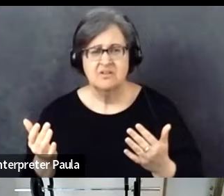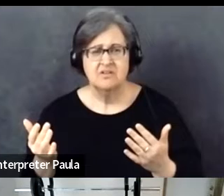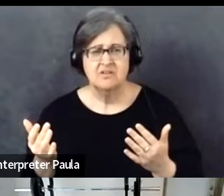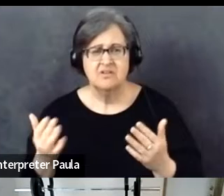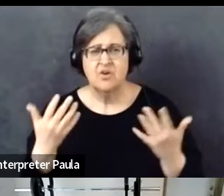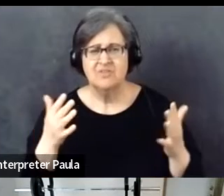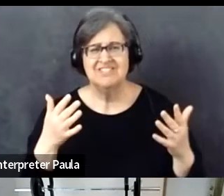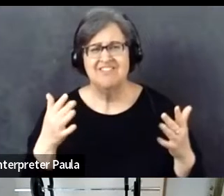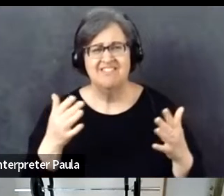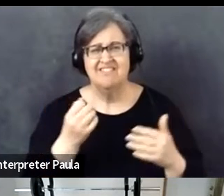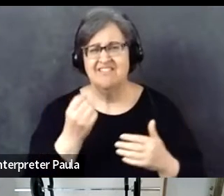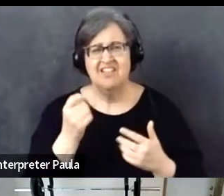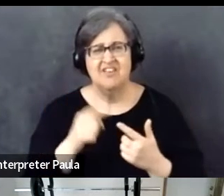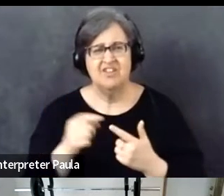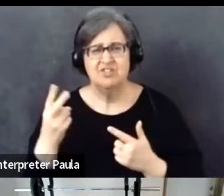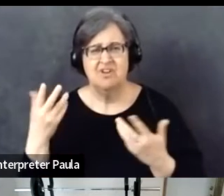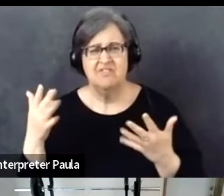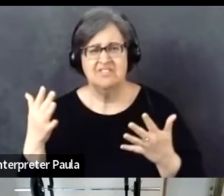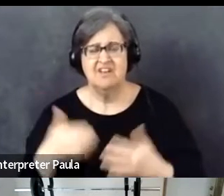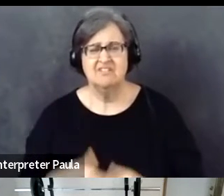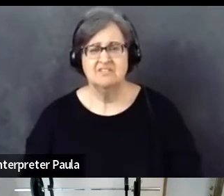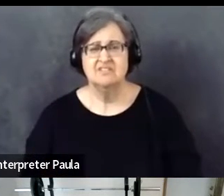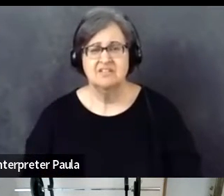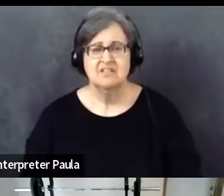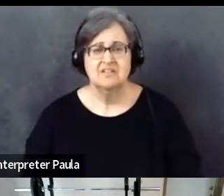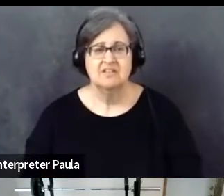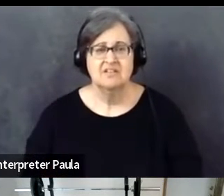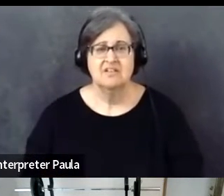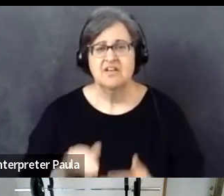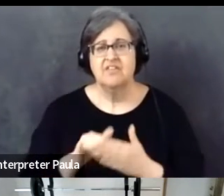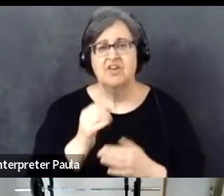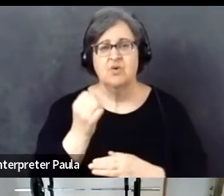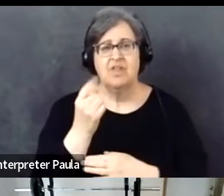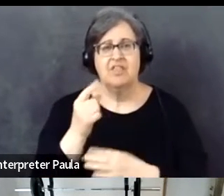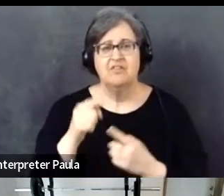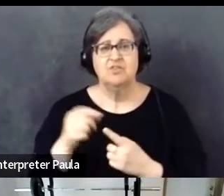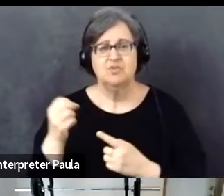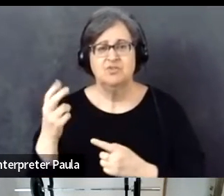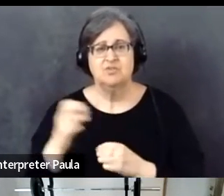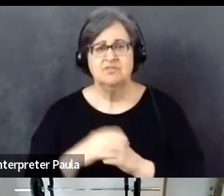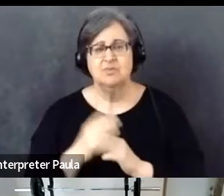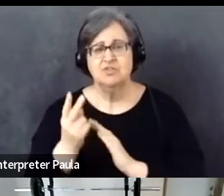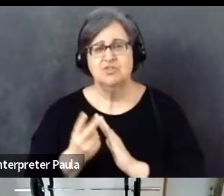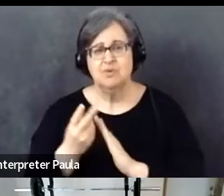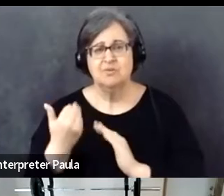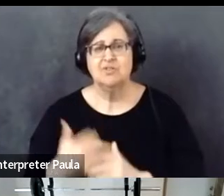done. They're done? Yeah. That was from 11 to 12, so it was 2 hours ago.